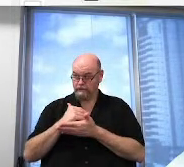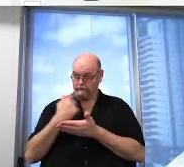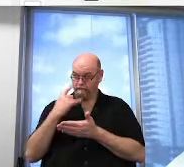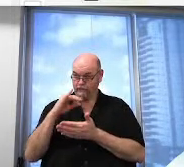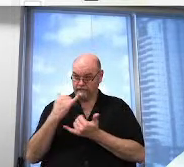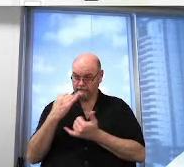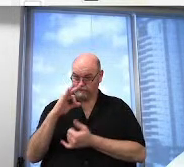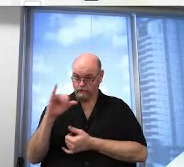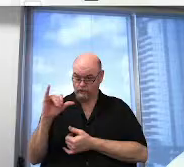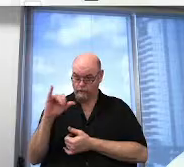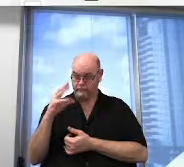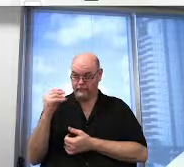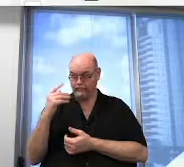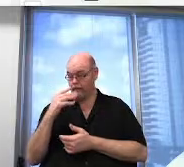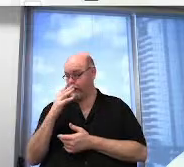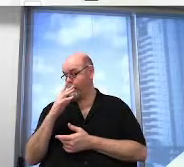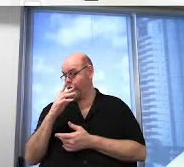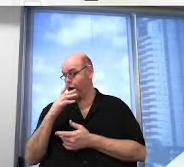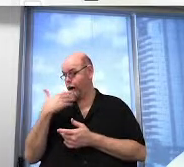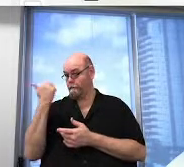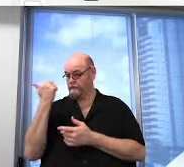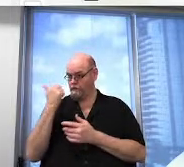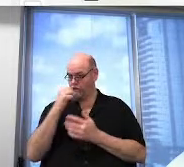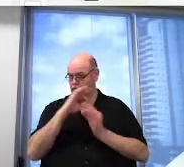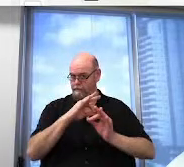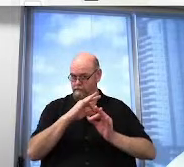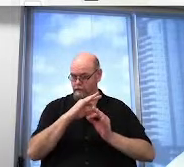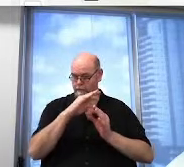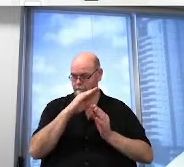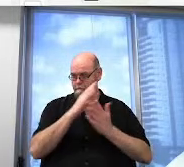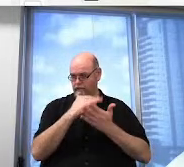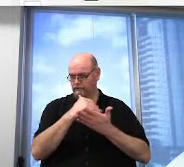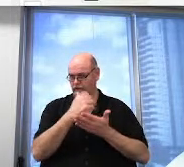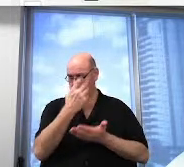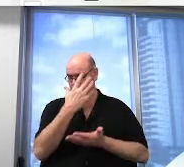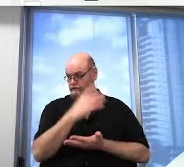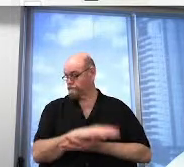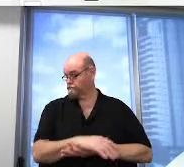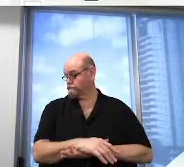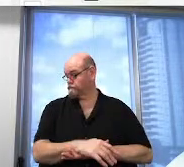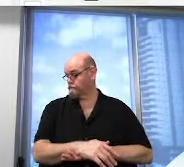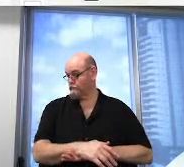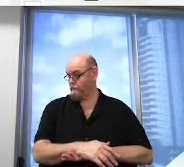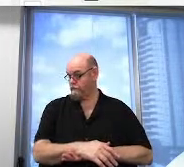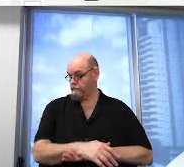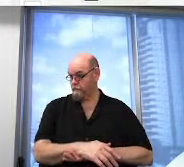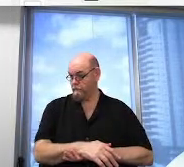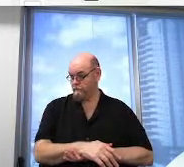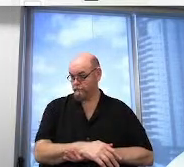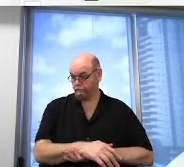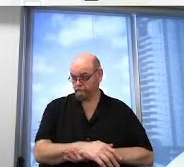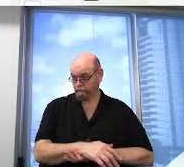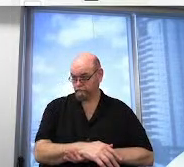fiscal year, that is correct. Okay, and the optimal budget, how much is it? That